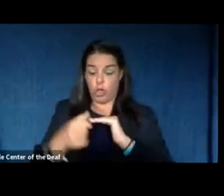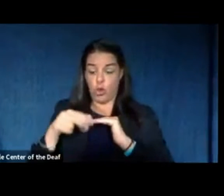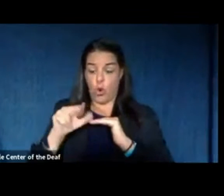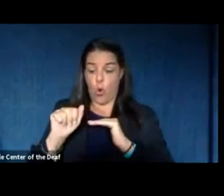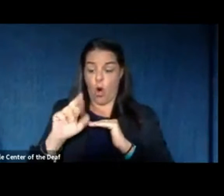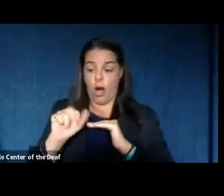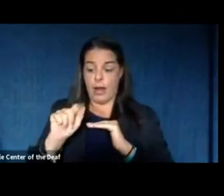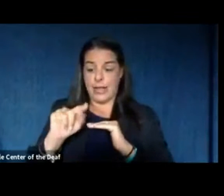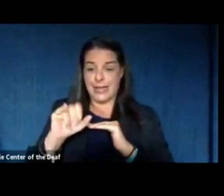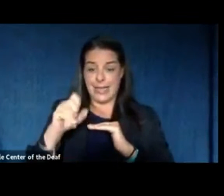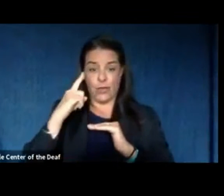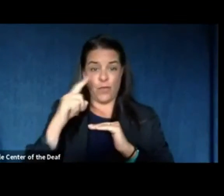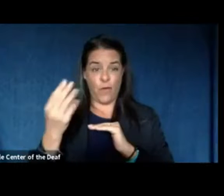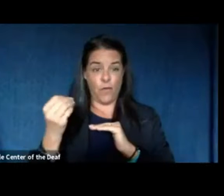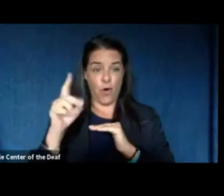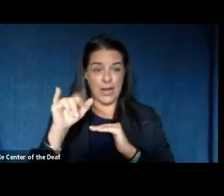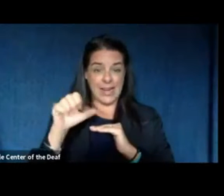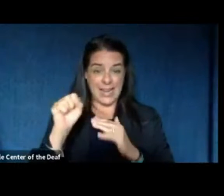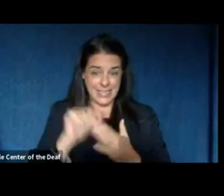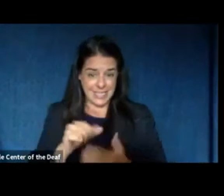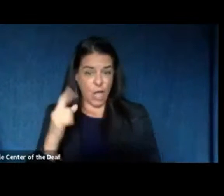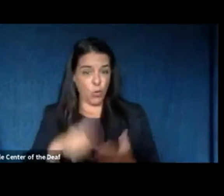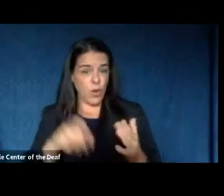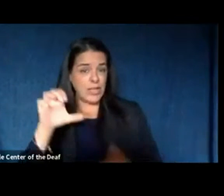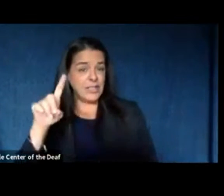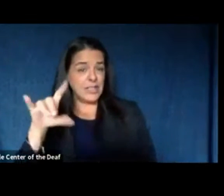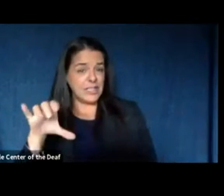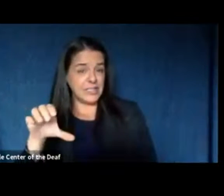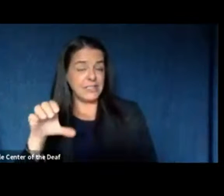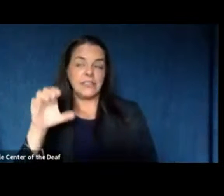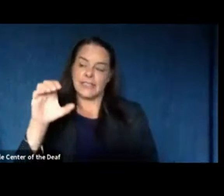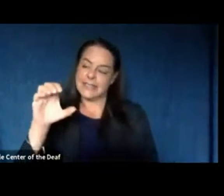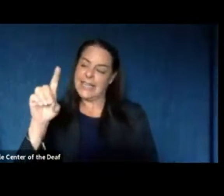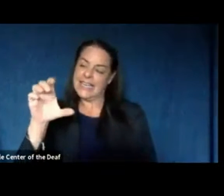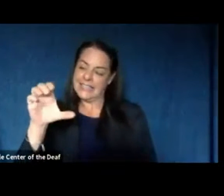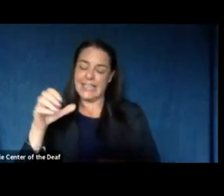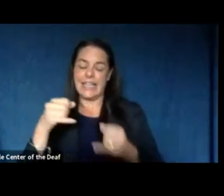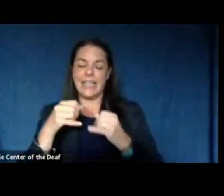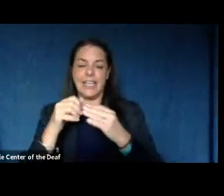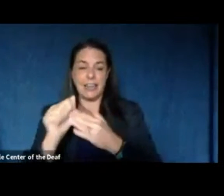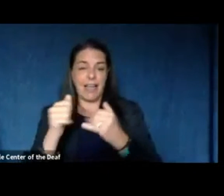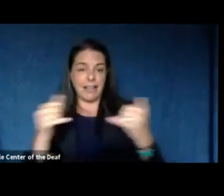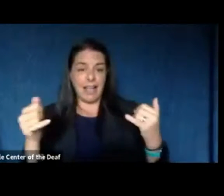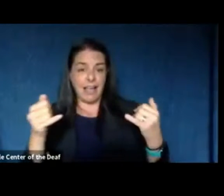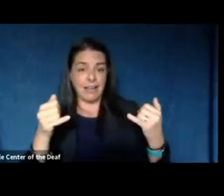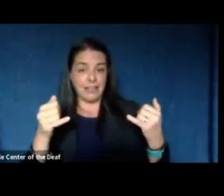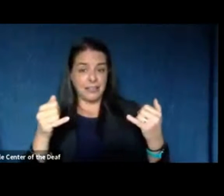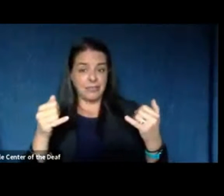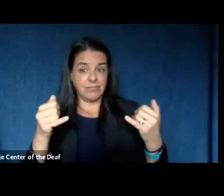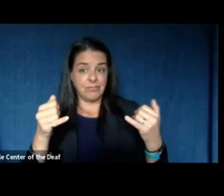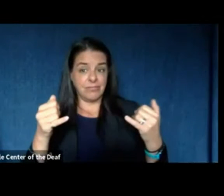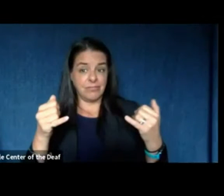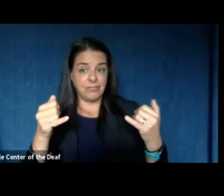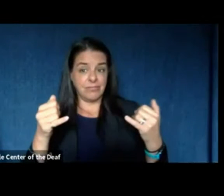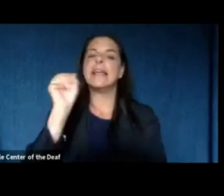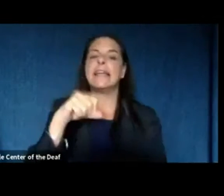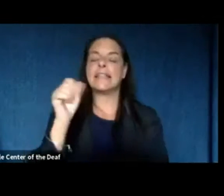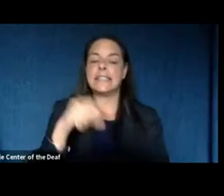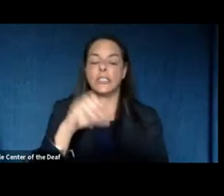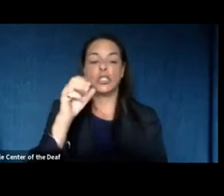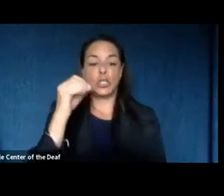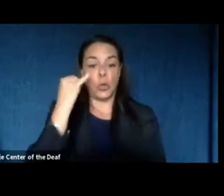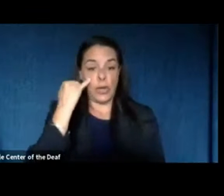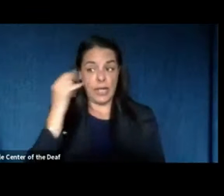Isn't that what the CDC guideline says? So, yeah. So what the plan will be is if we have a school member test positive, staff member, student,